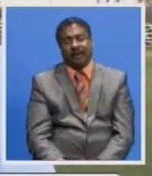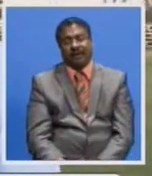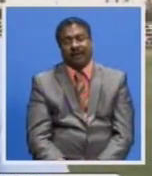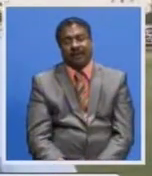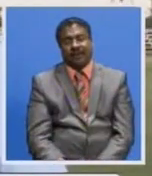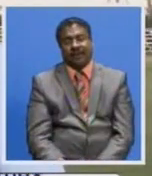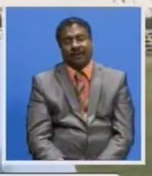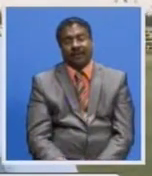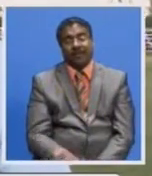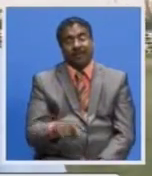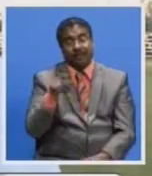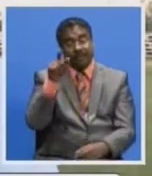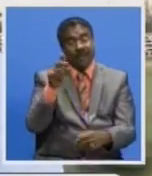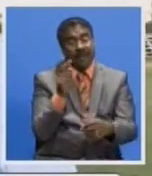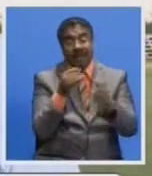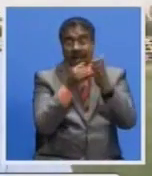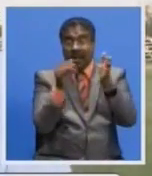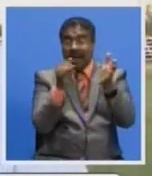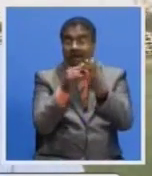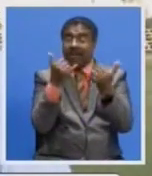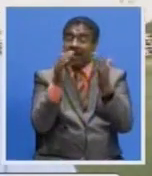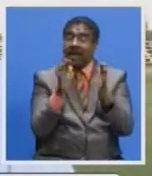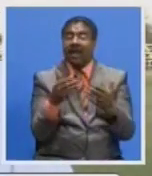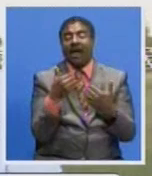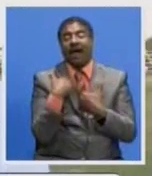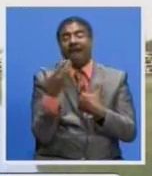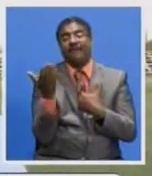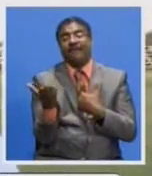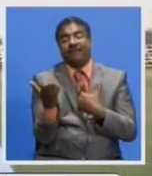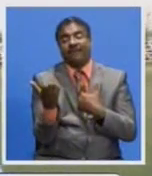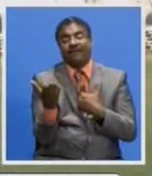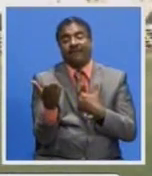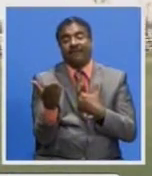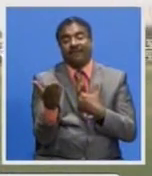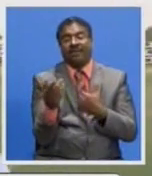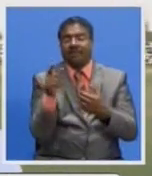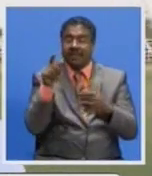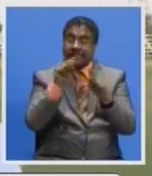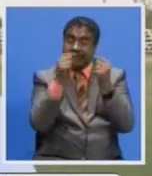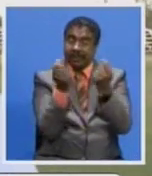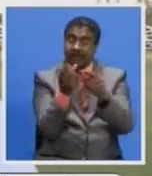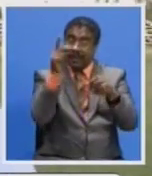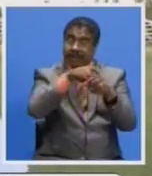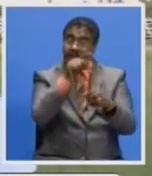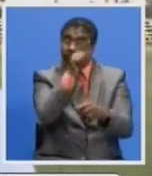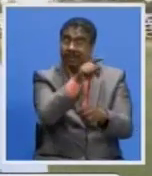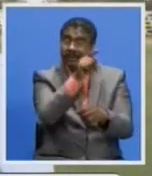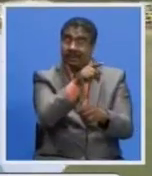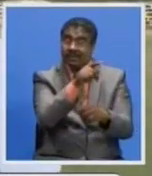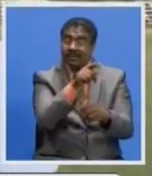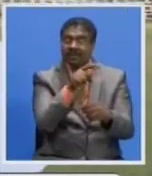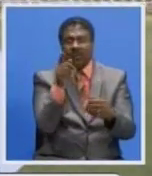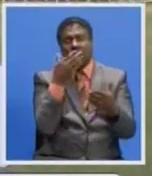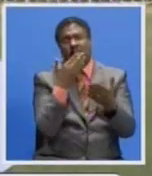from the identified players who are failing to transition. So the teams that are participating will then come back to us and say maybe one or two